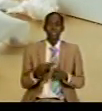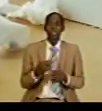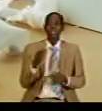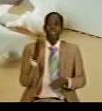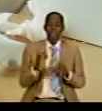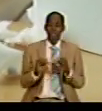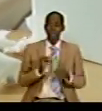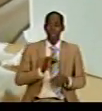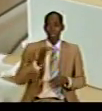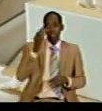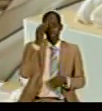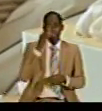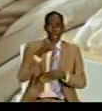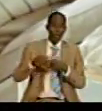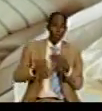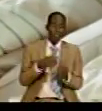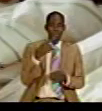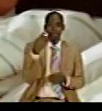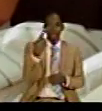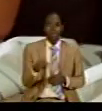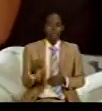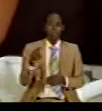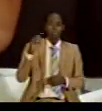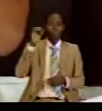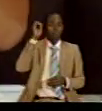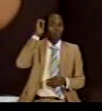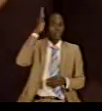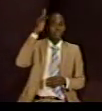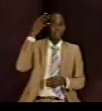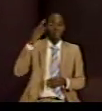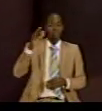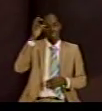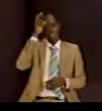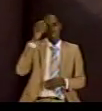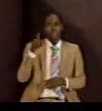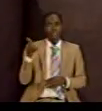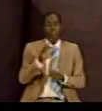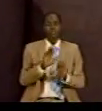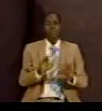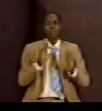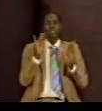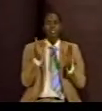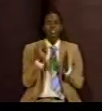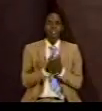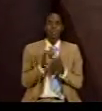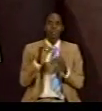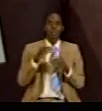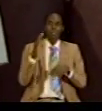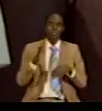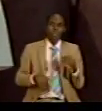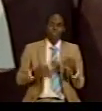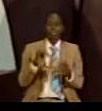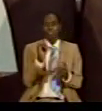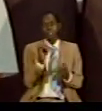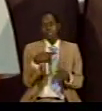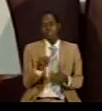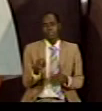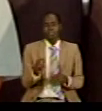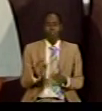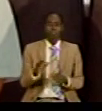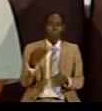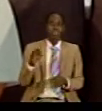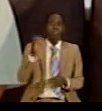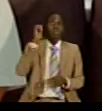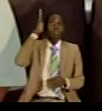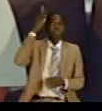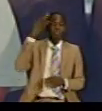about the terror of Satan. They fear that more than the terror of God, because they don't even know there's any terror from the